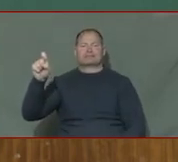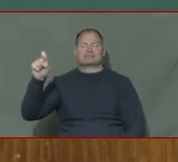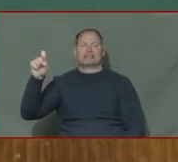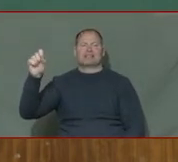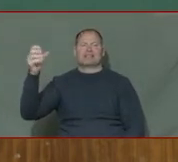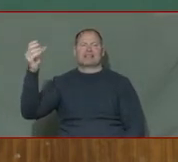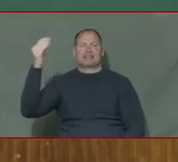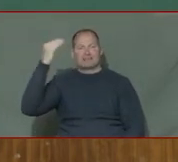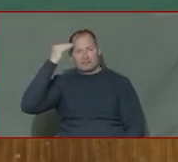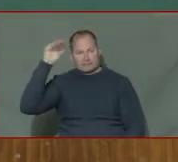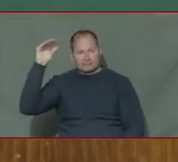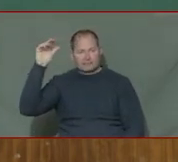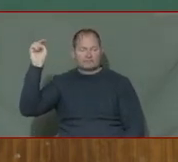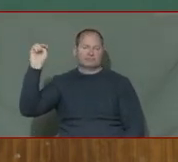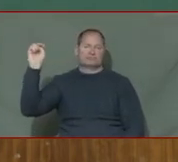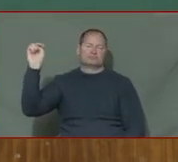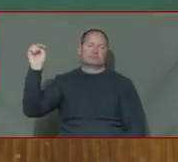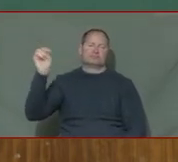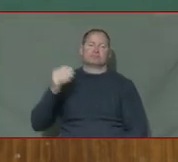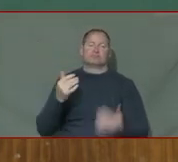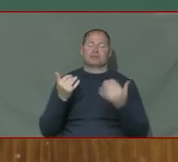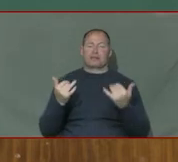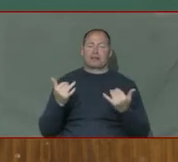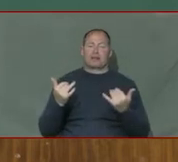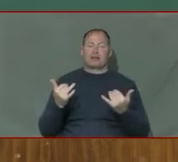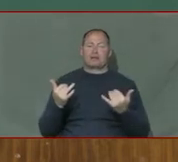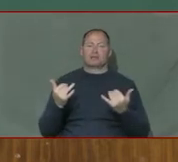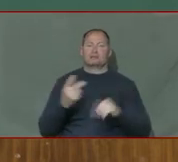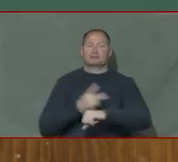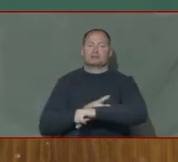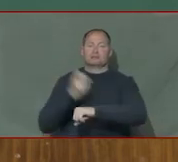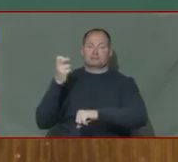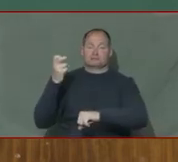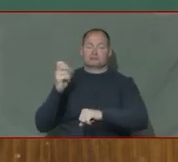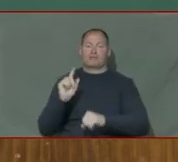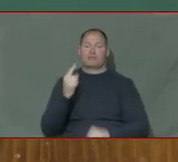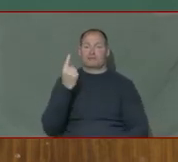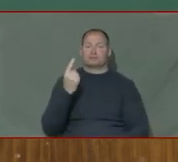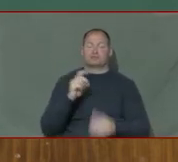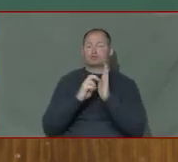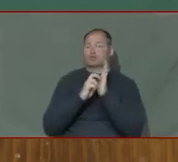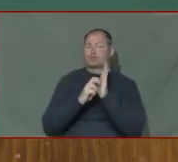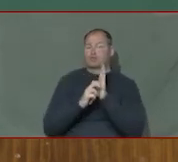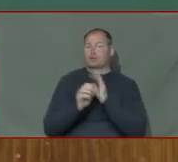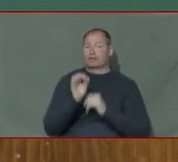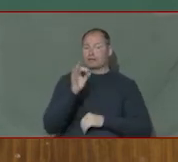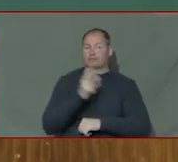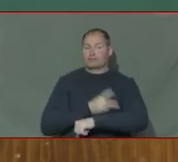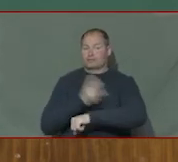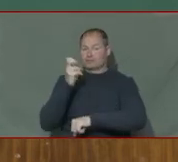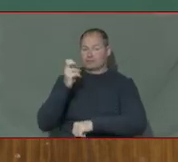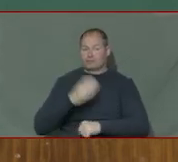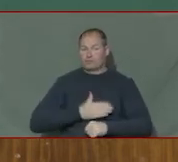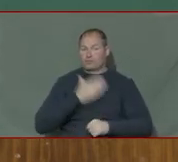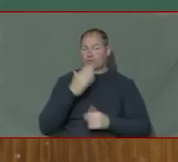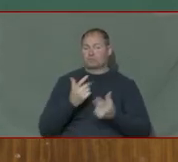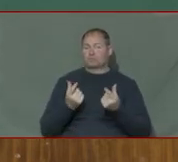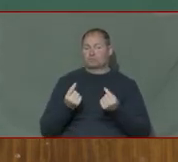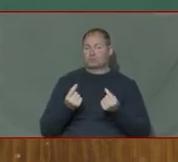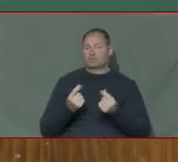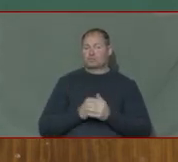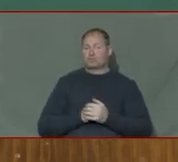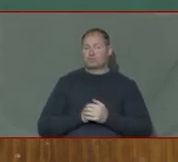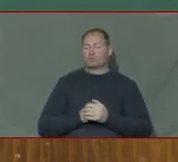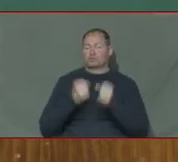Right, this is the first law for differentiation. So if you want to differentiate, what do? You keep